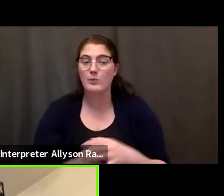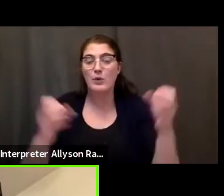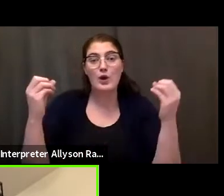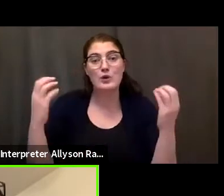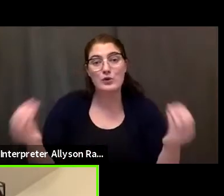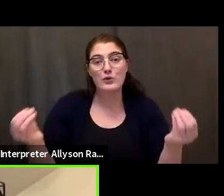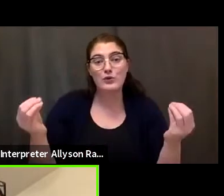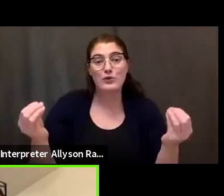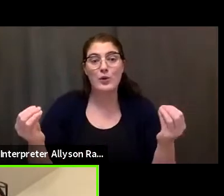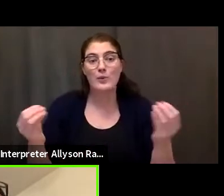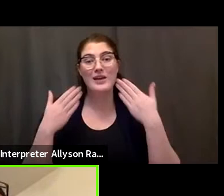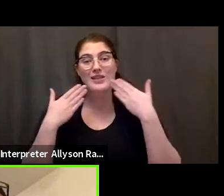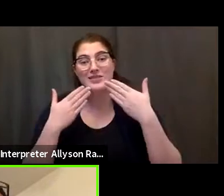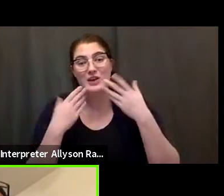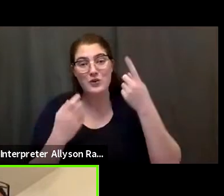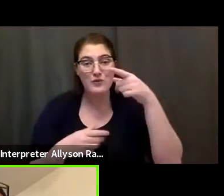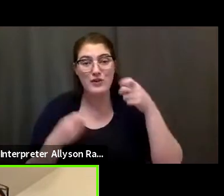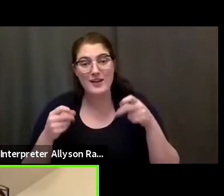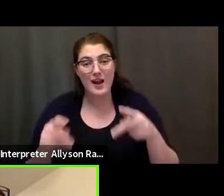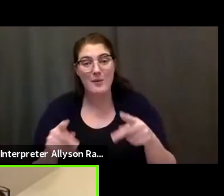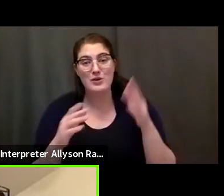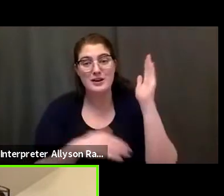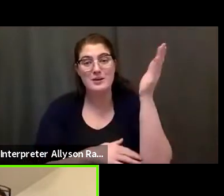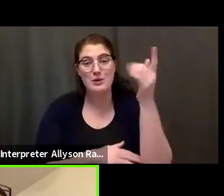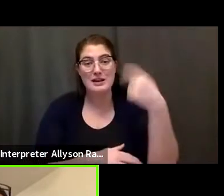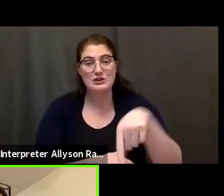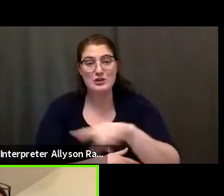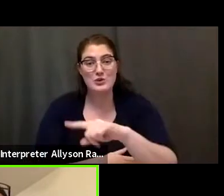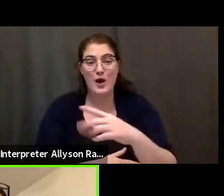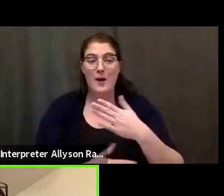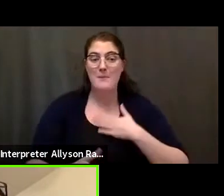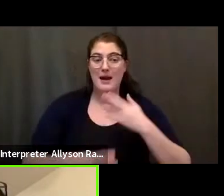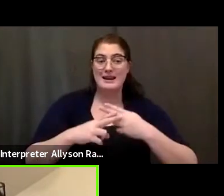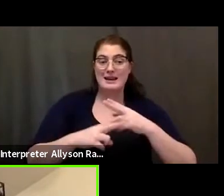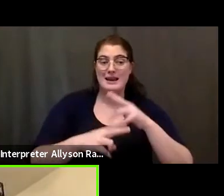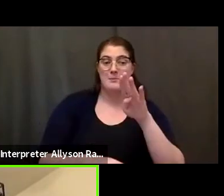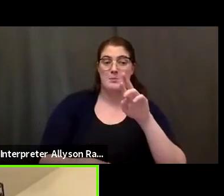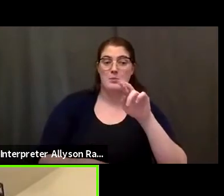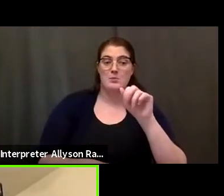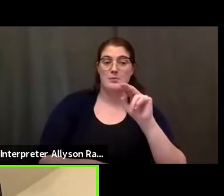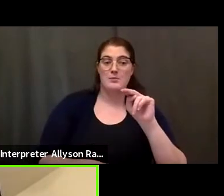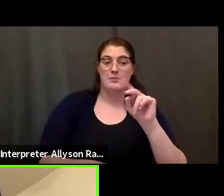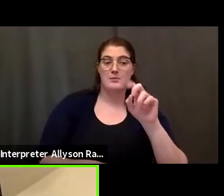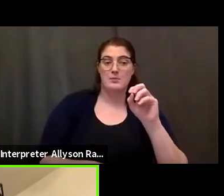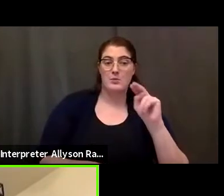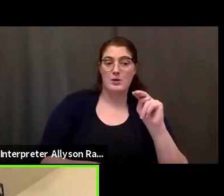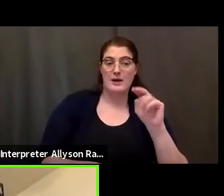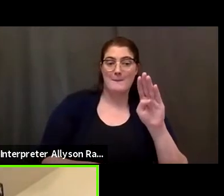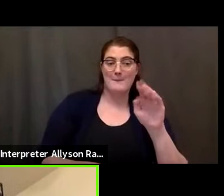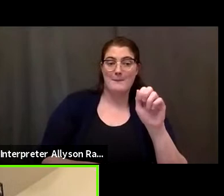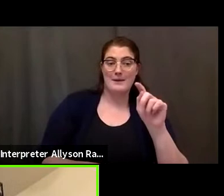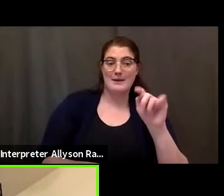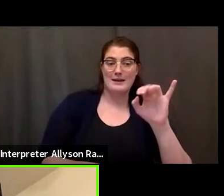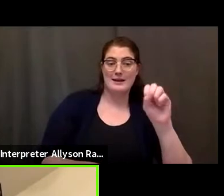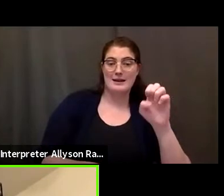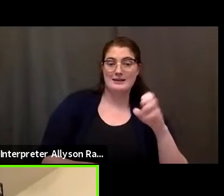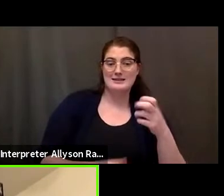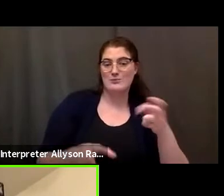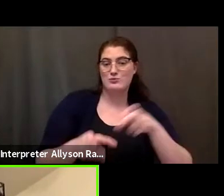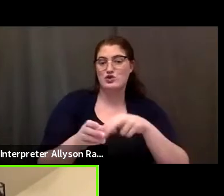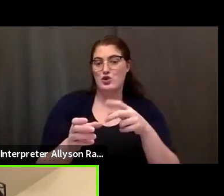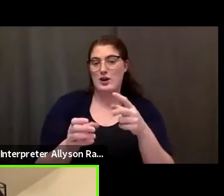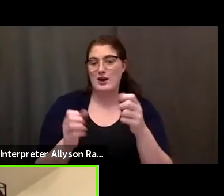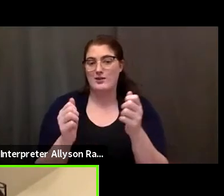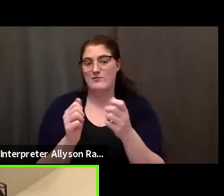So thank you for the opportunity to present to you all. My name is Brandon Baptiste. I'm joined with some of my colleagues here, Stephanie